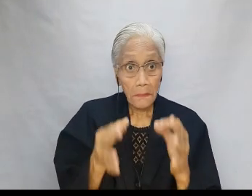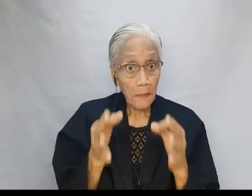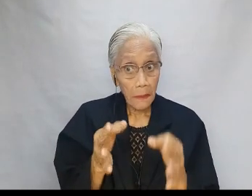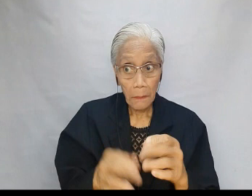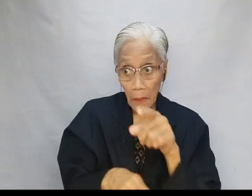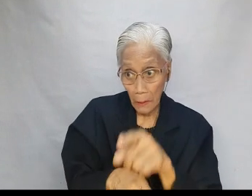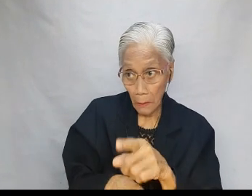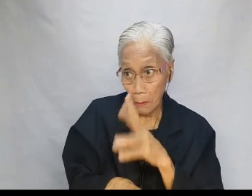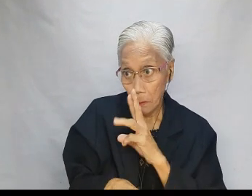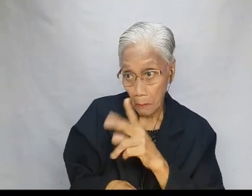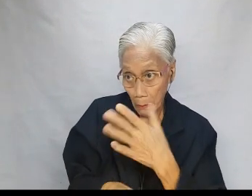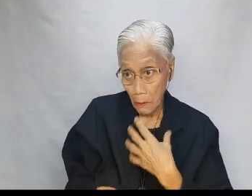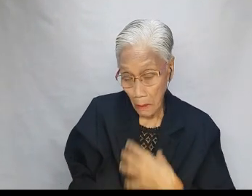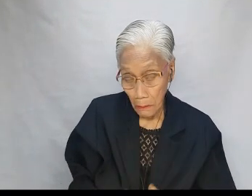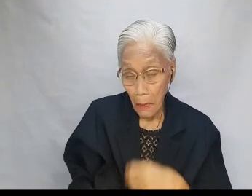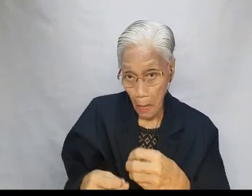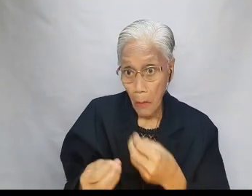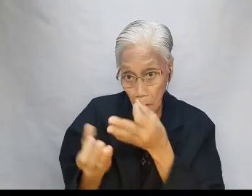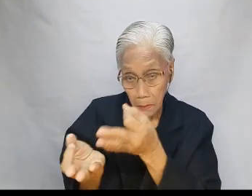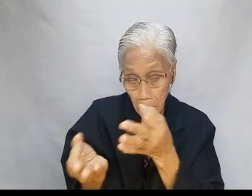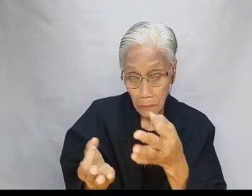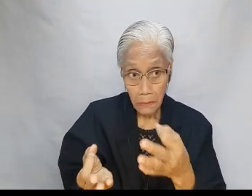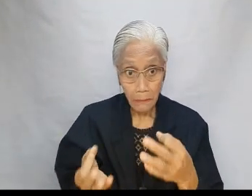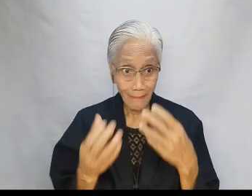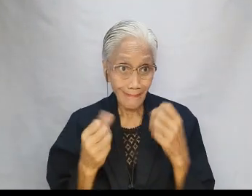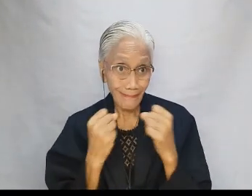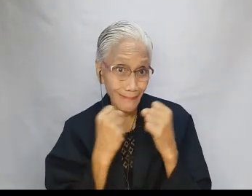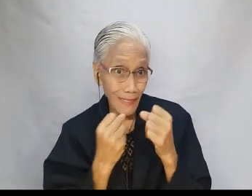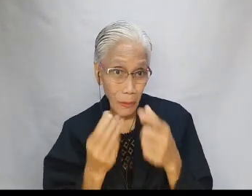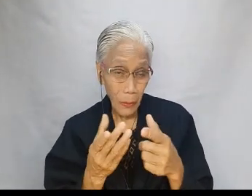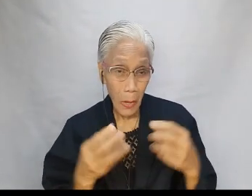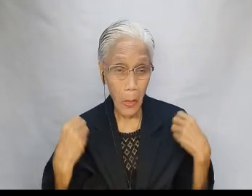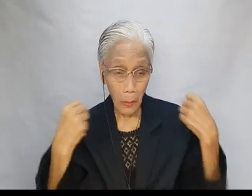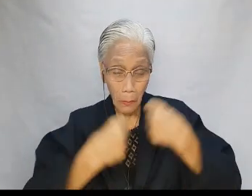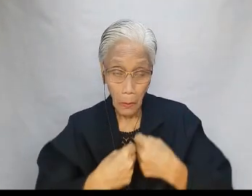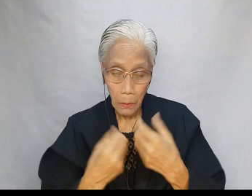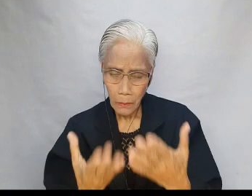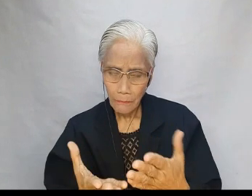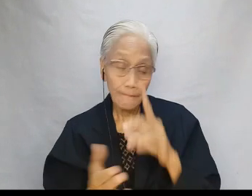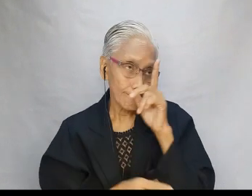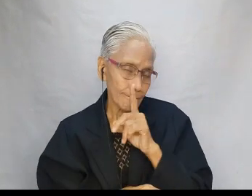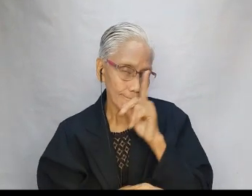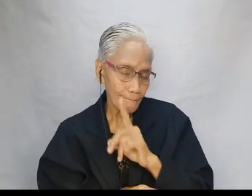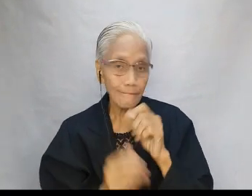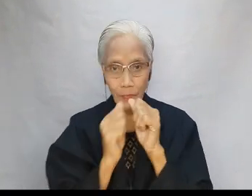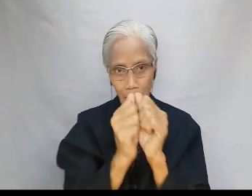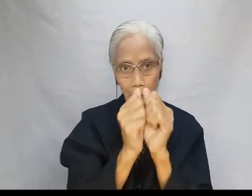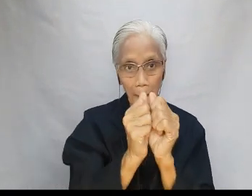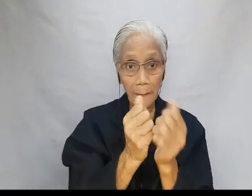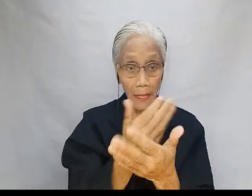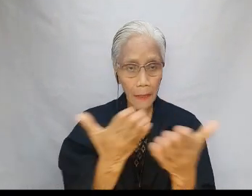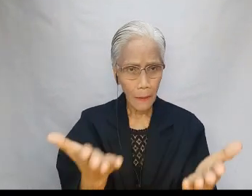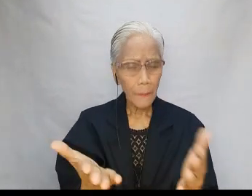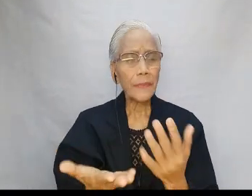I will feed you. Are you cold? I will clothe you. Are you afraid and lonely or alone? I will accompany